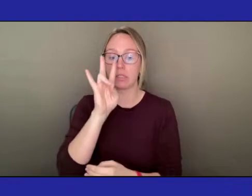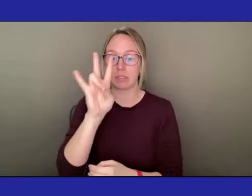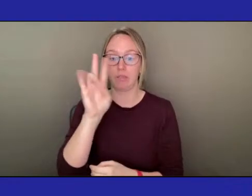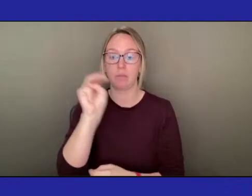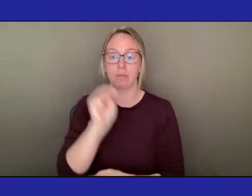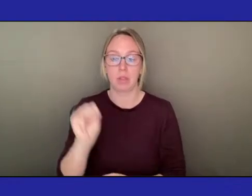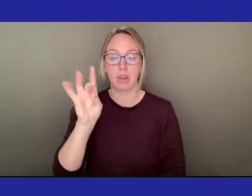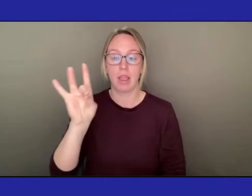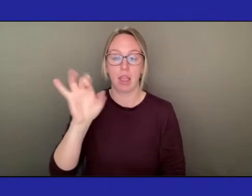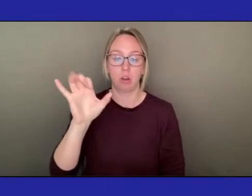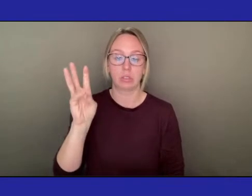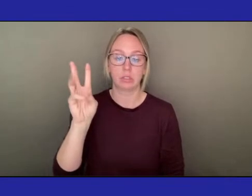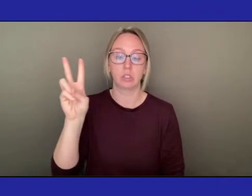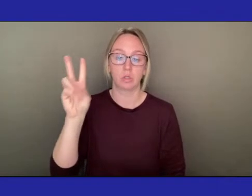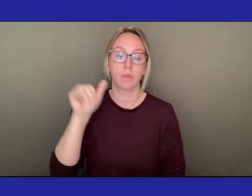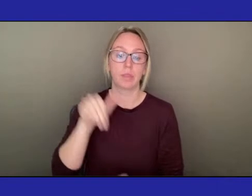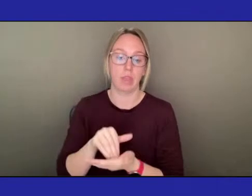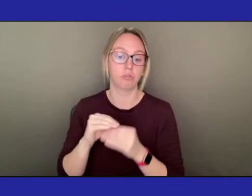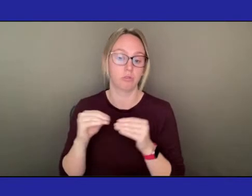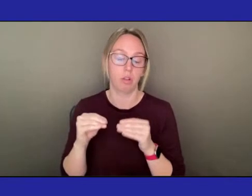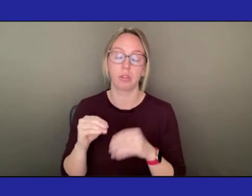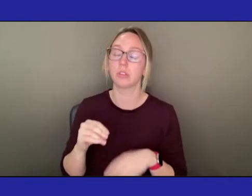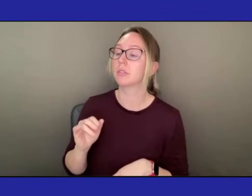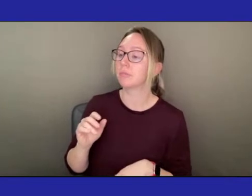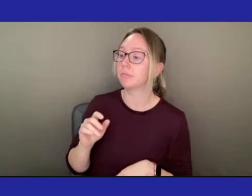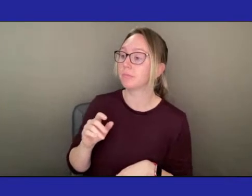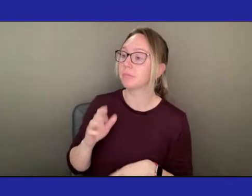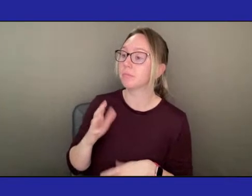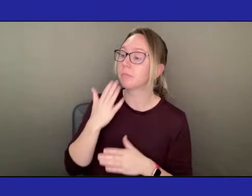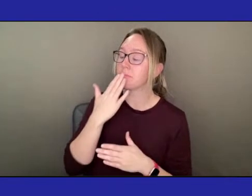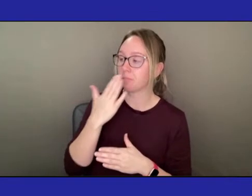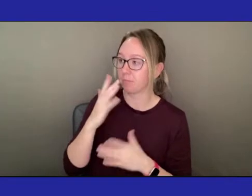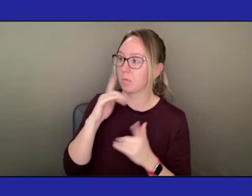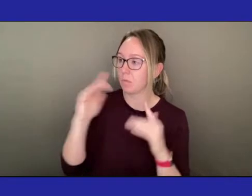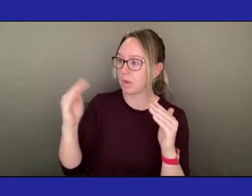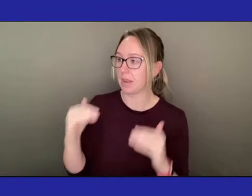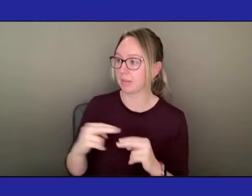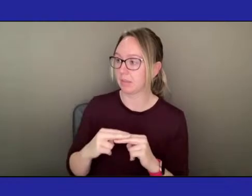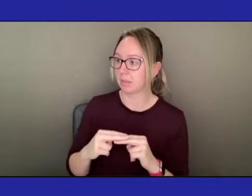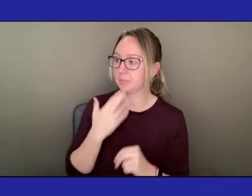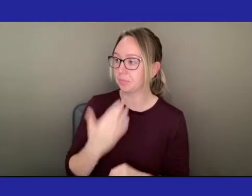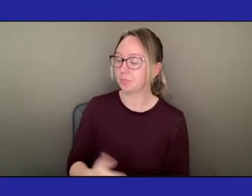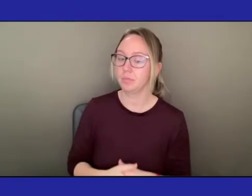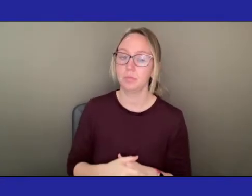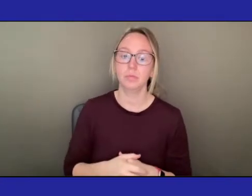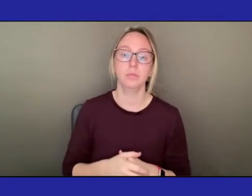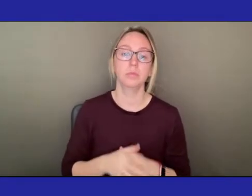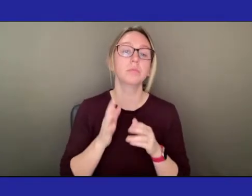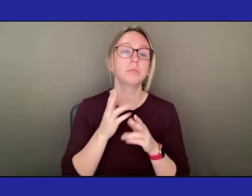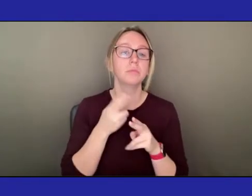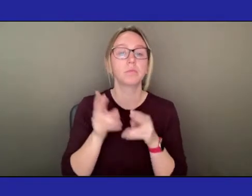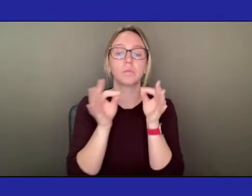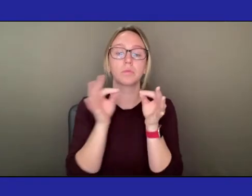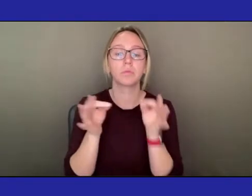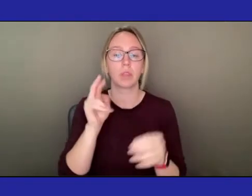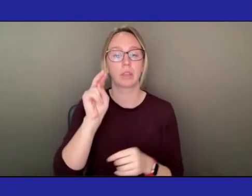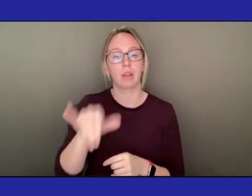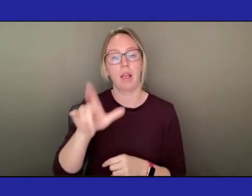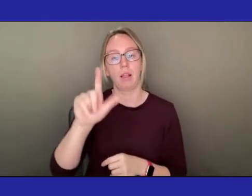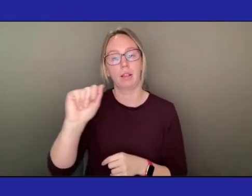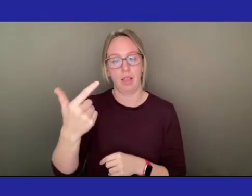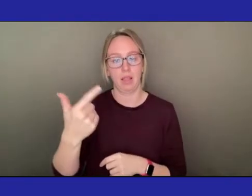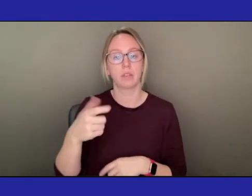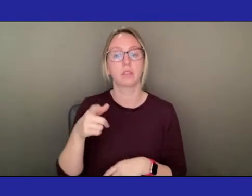Emily? Thank you, Nicola. Could we go to the next slide? Thanks. So just a little bit of background on NILAG. They're a